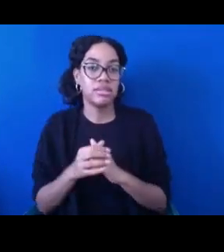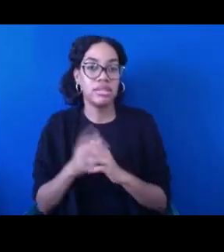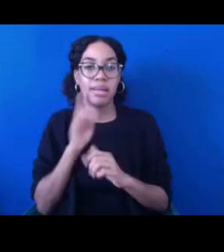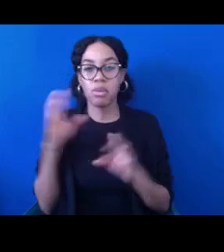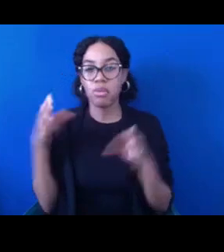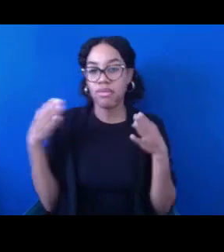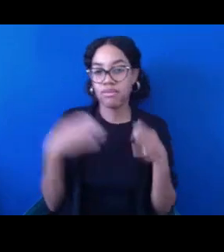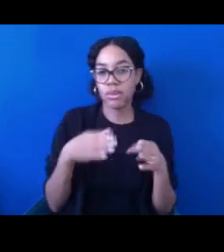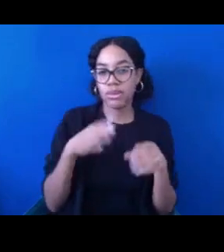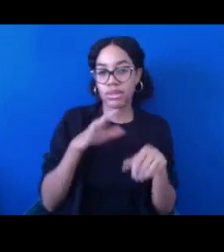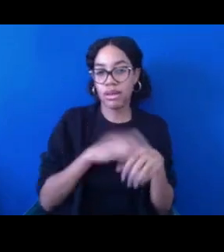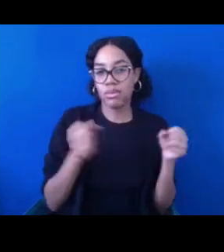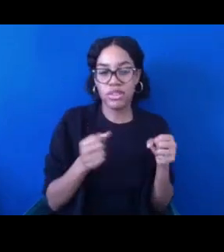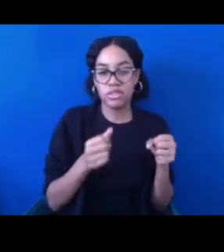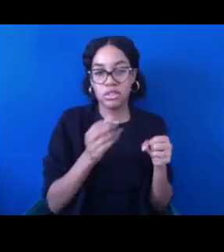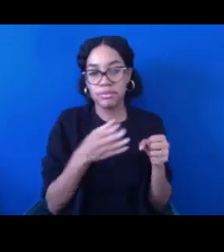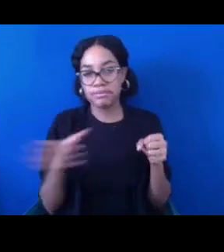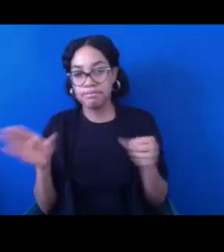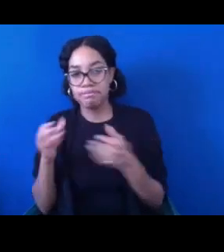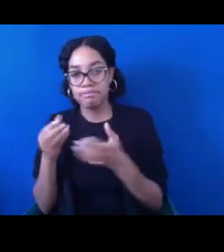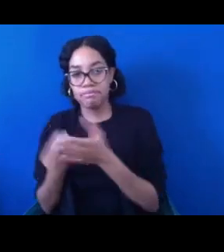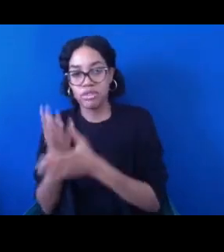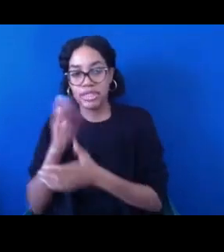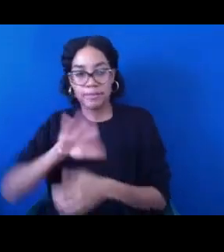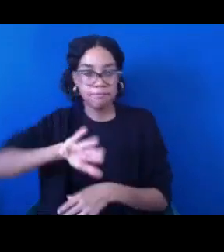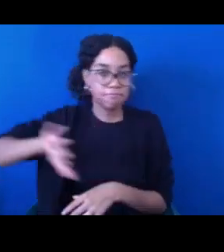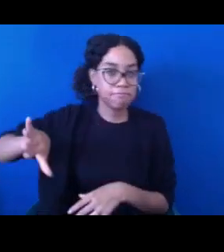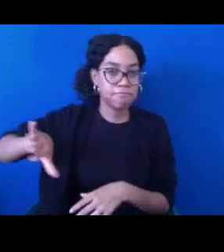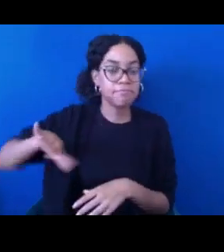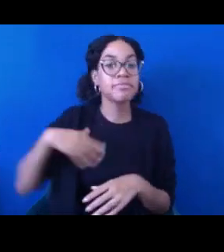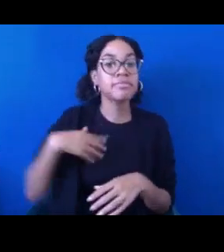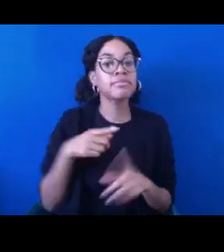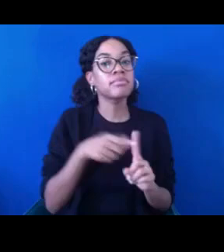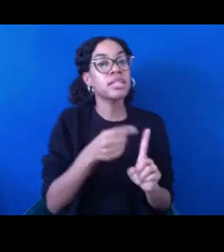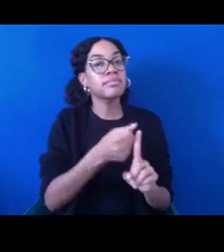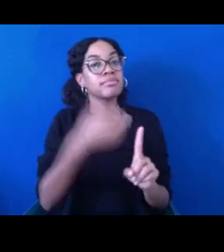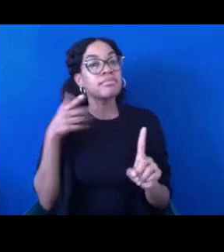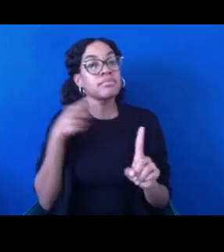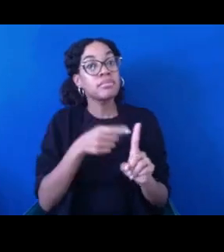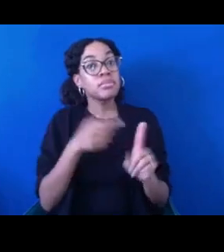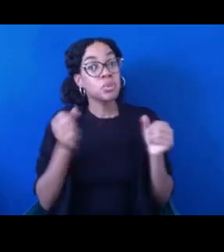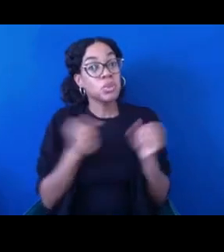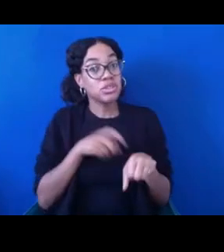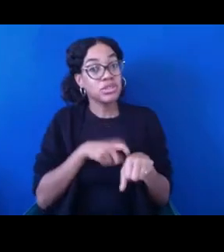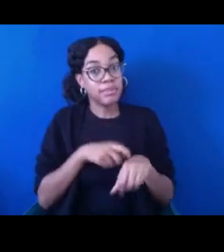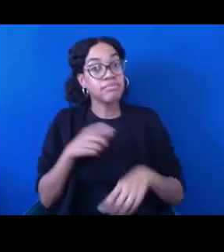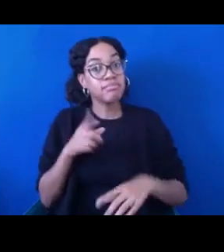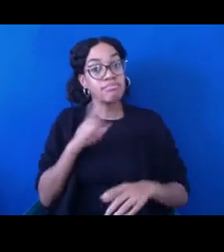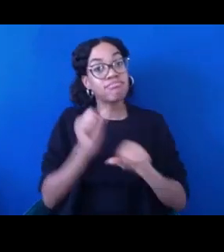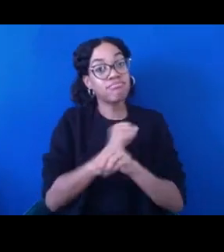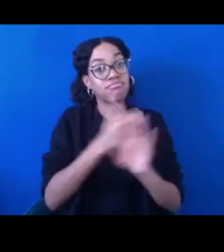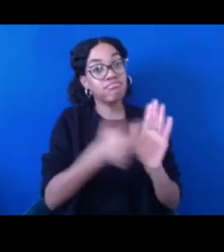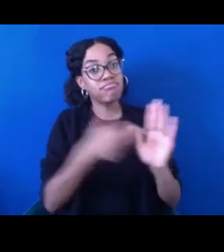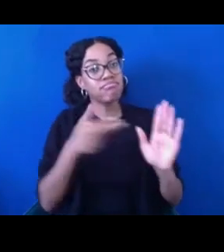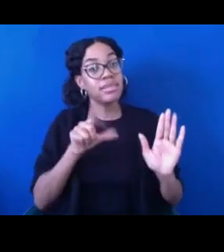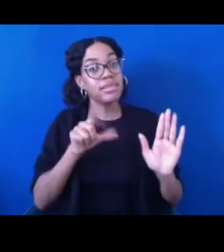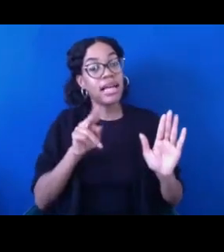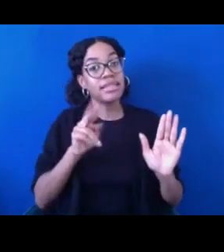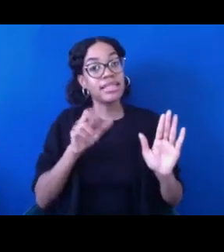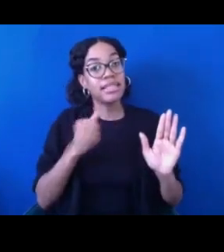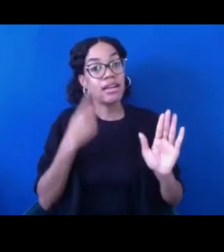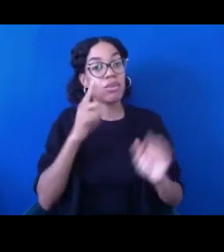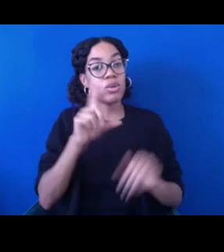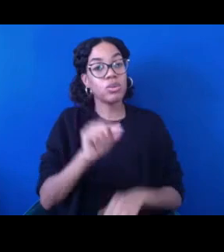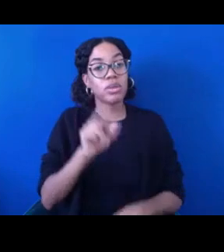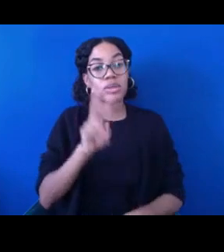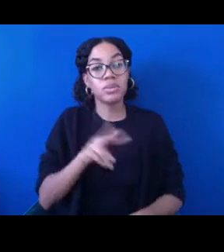leave the spring stuff for now. But hey, La Nina winter. Well, again, that would make sense according to what we just talked